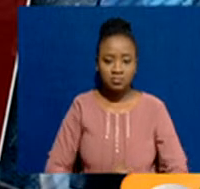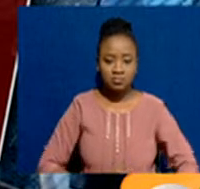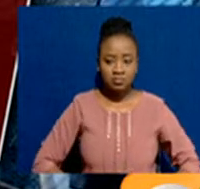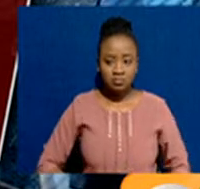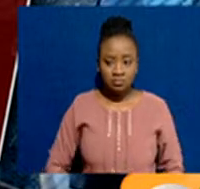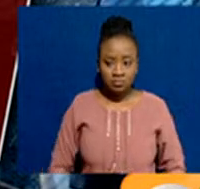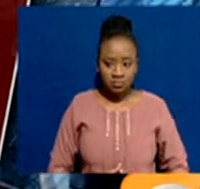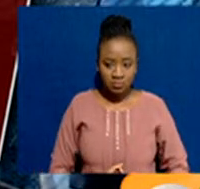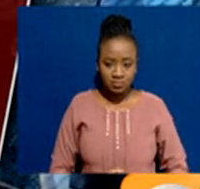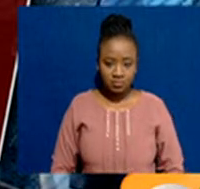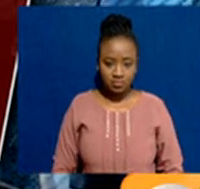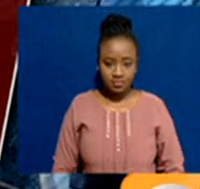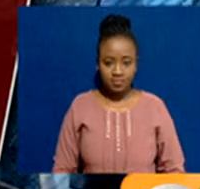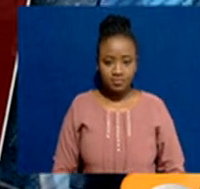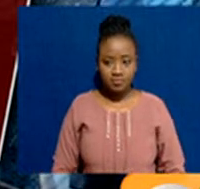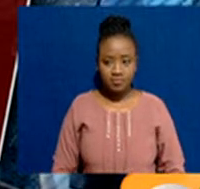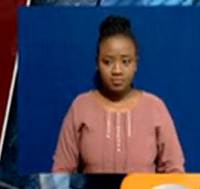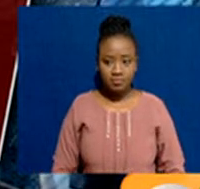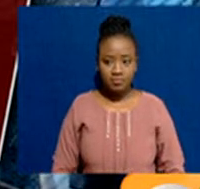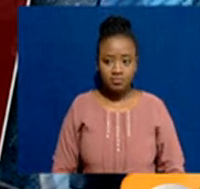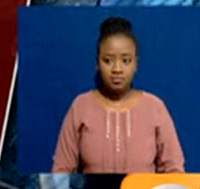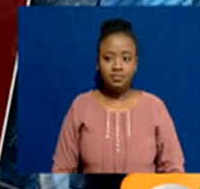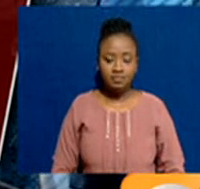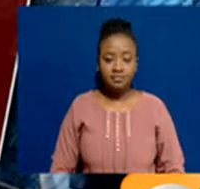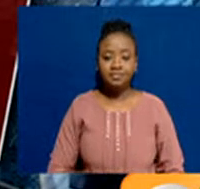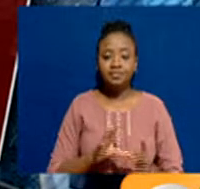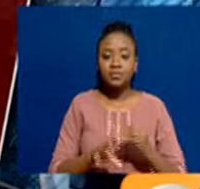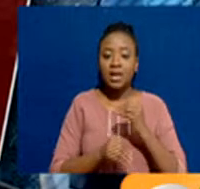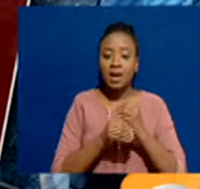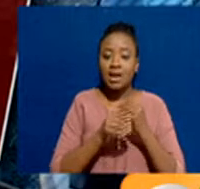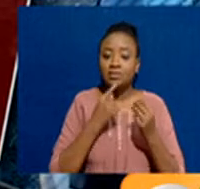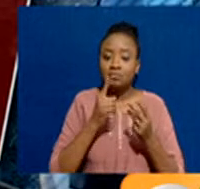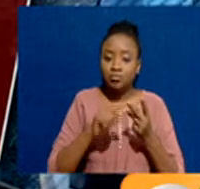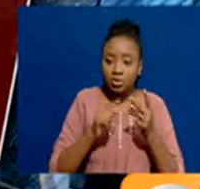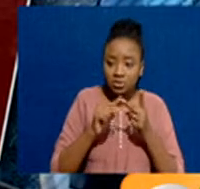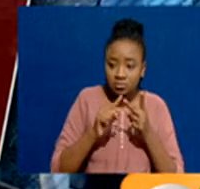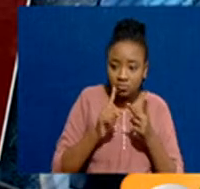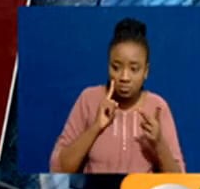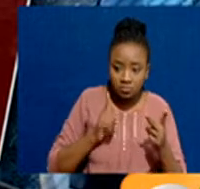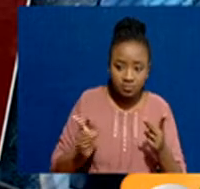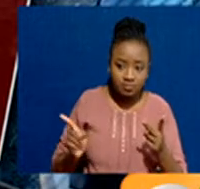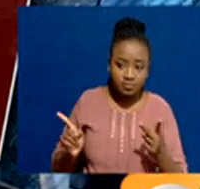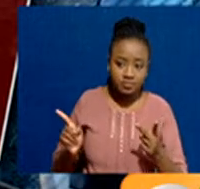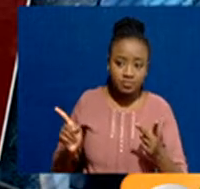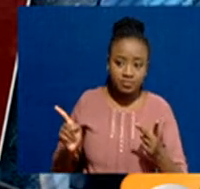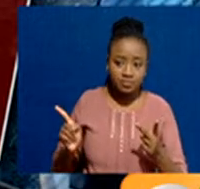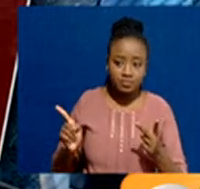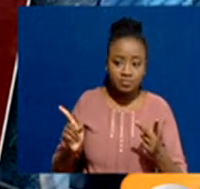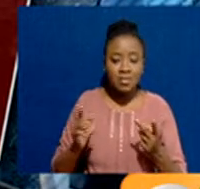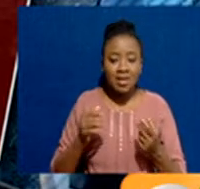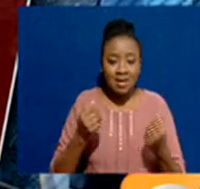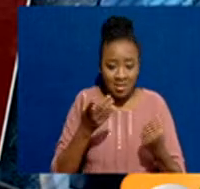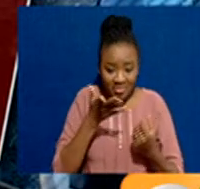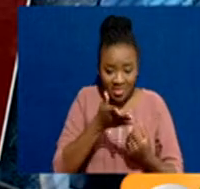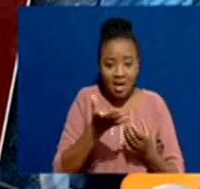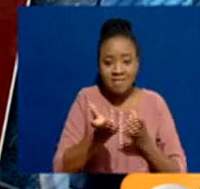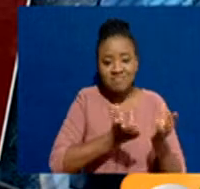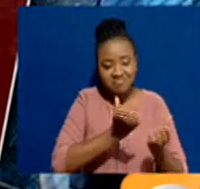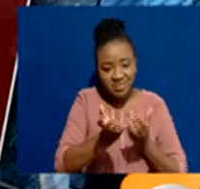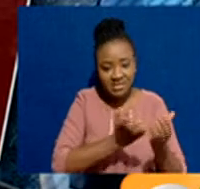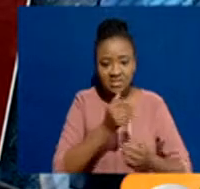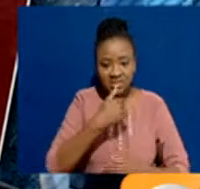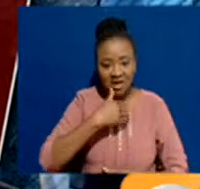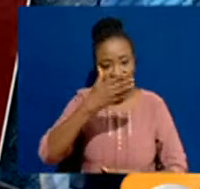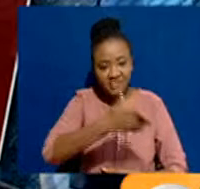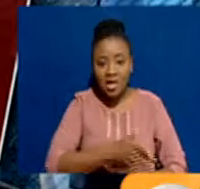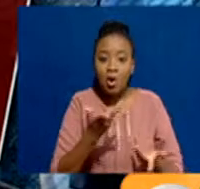RAC164W/RL2379 was registered in Rwanda. The CS added that all the victims of the accident were either trading on the roadside